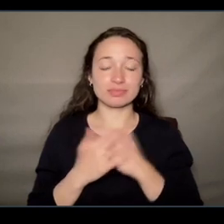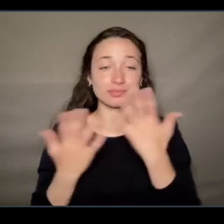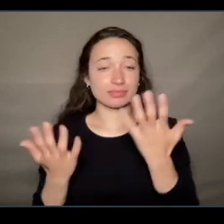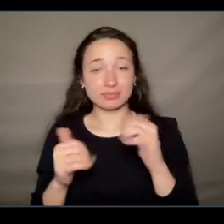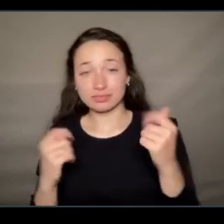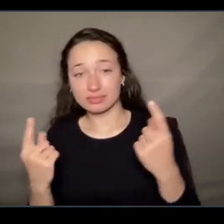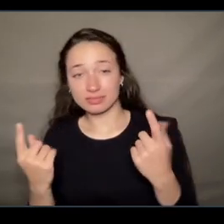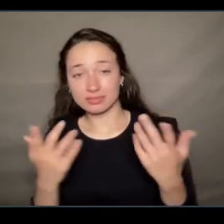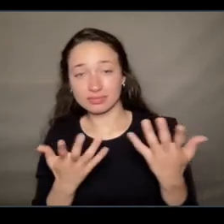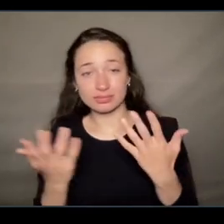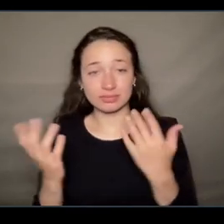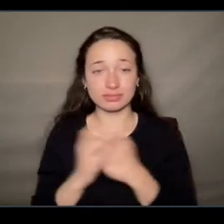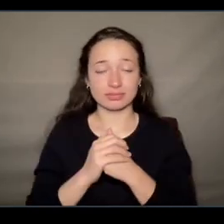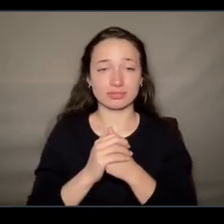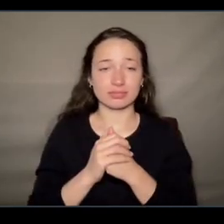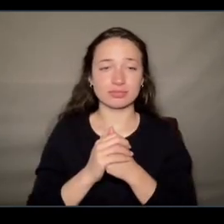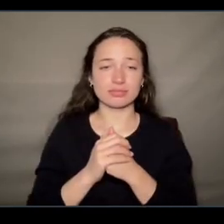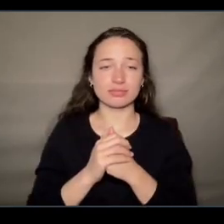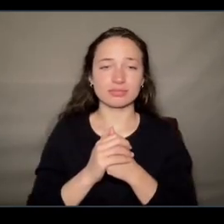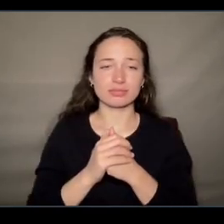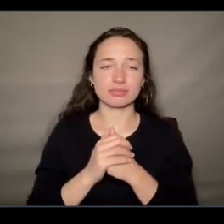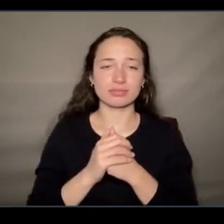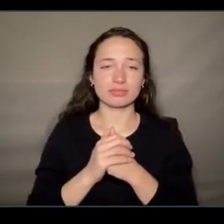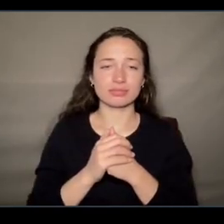Anything else, anyone?